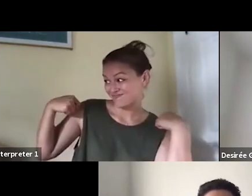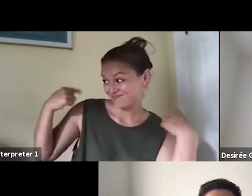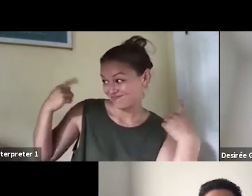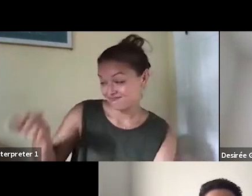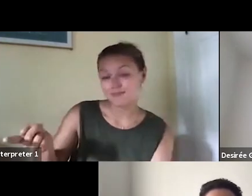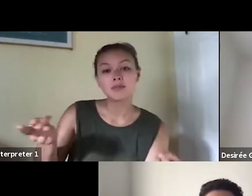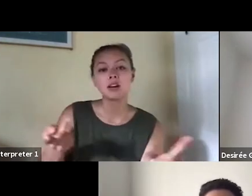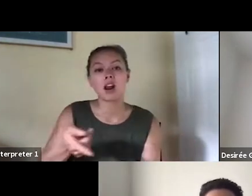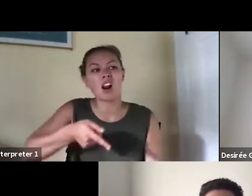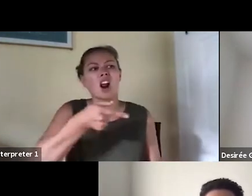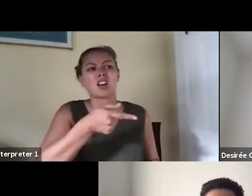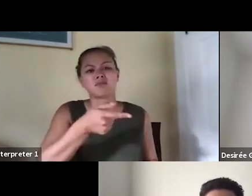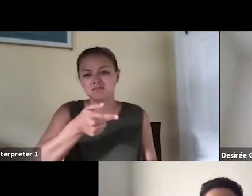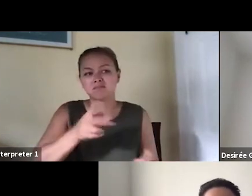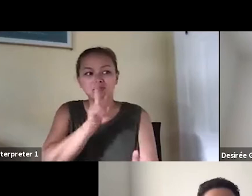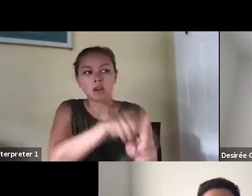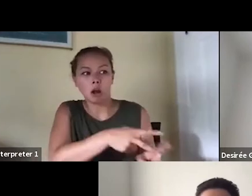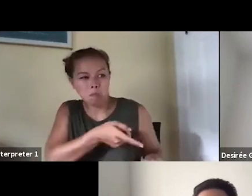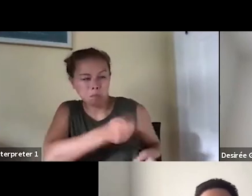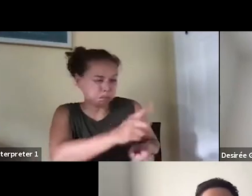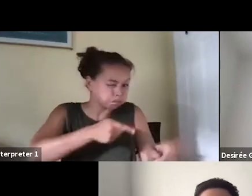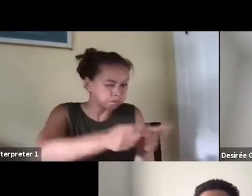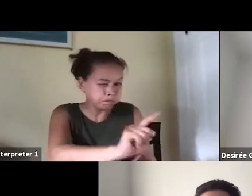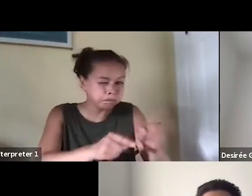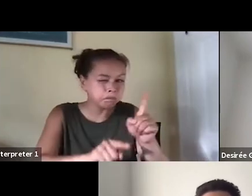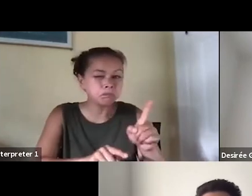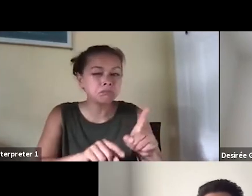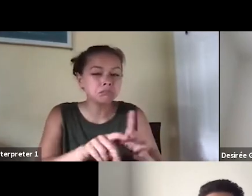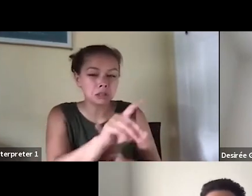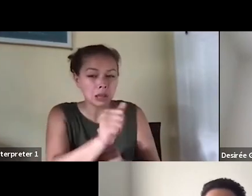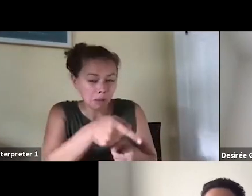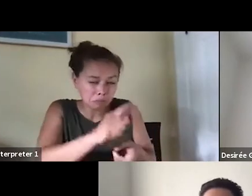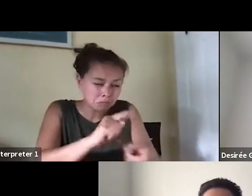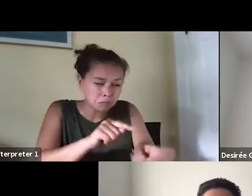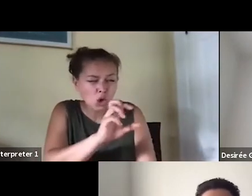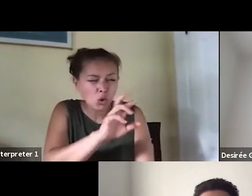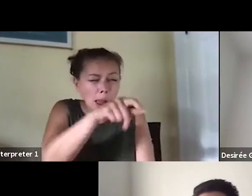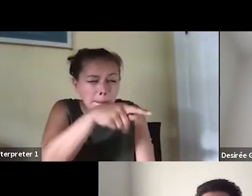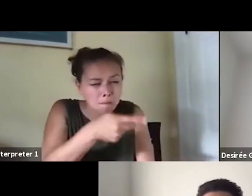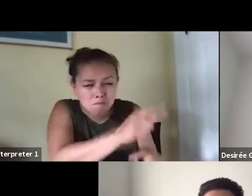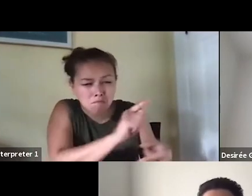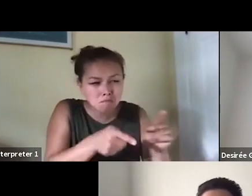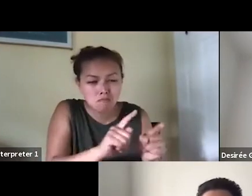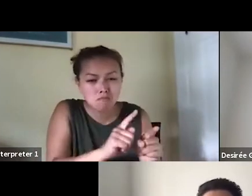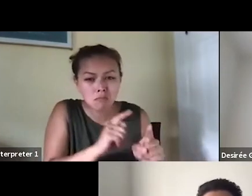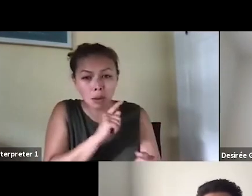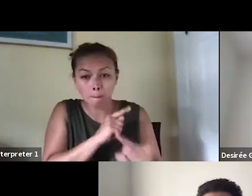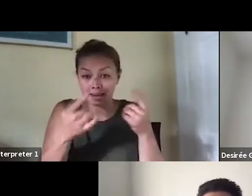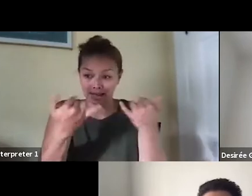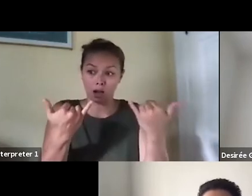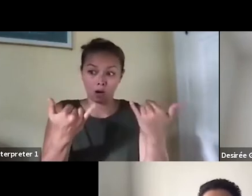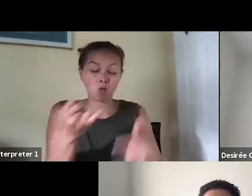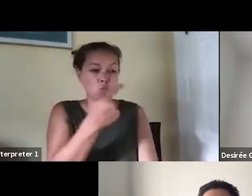saying, yeah, you know what? This is true, and it's us, and we're still here, and we're still